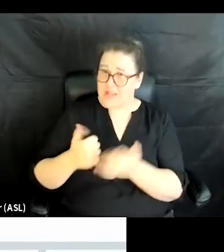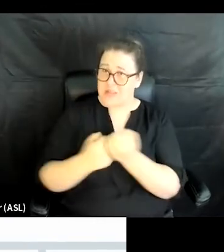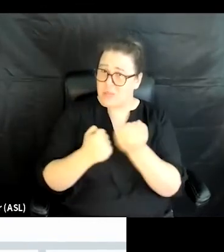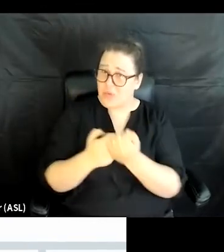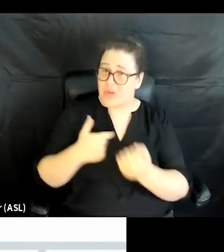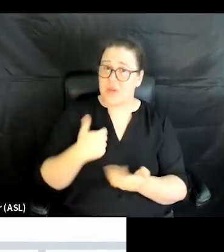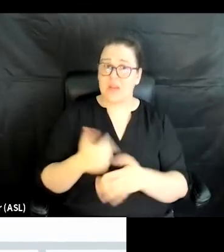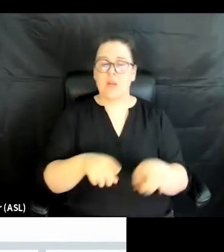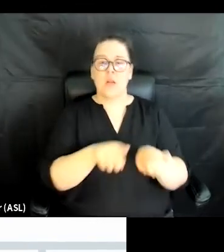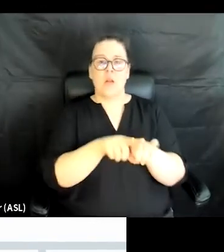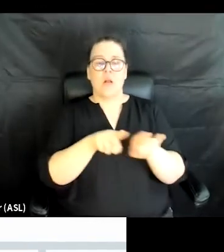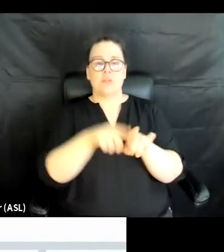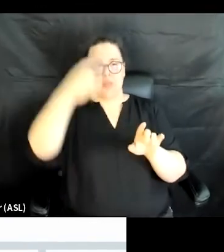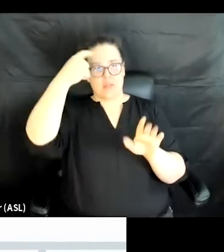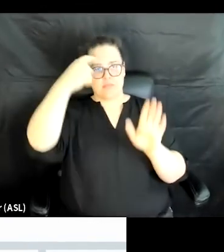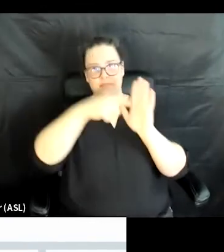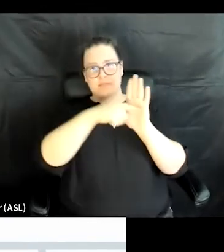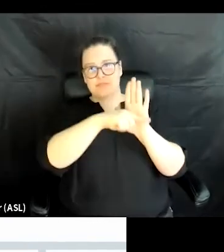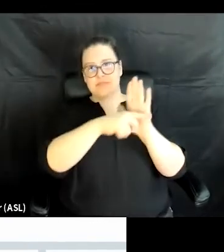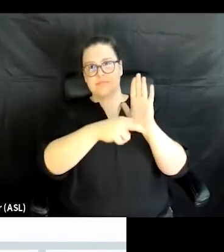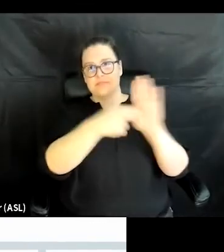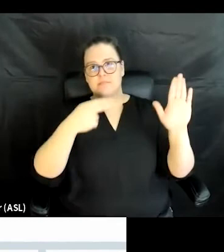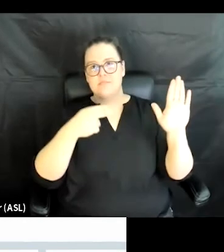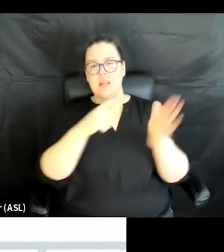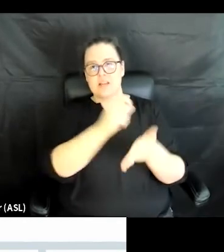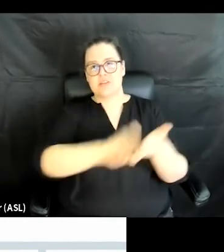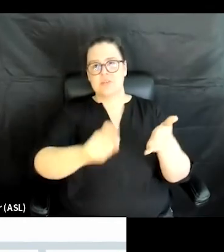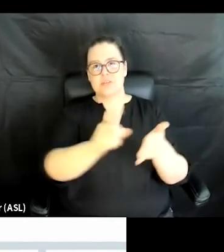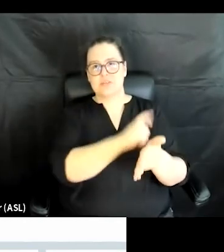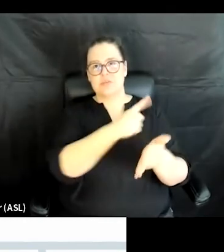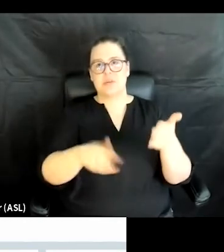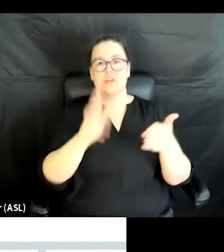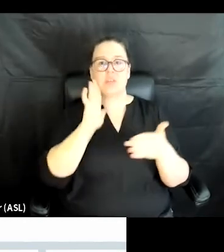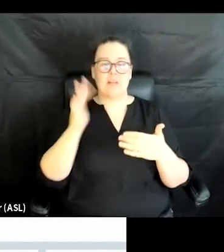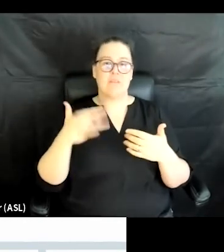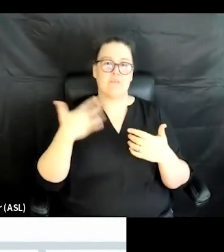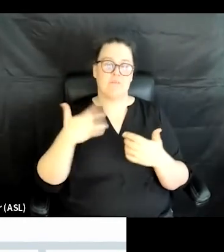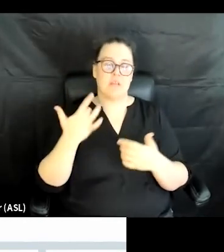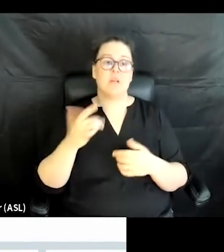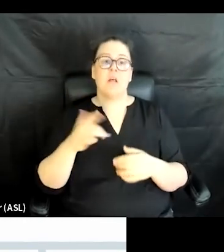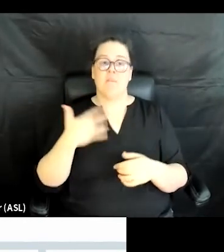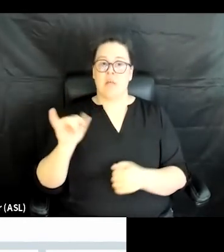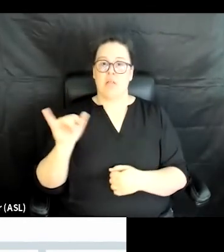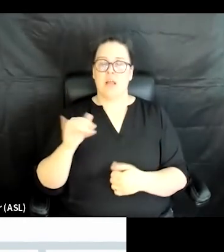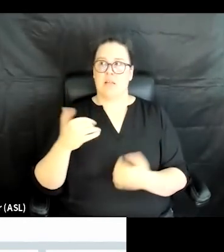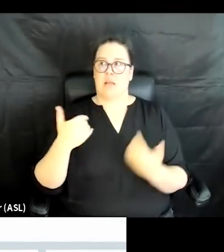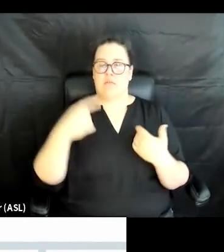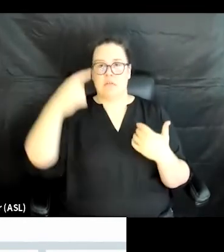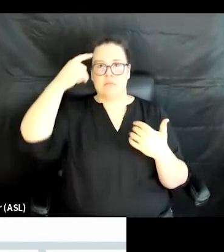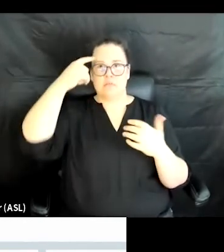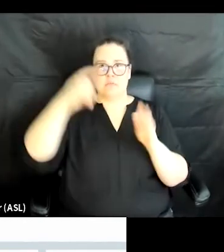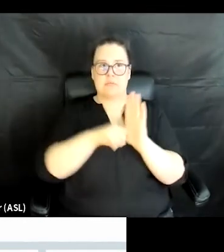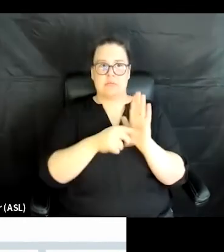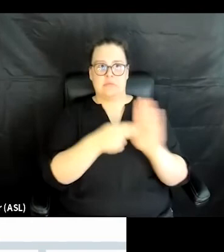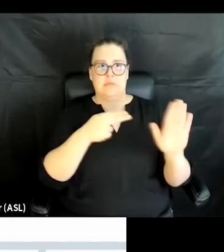the prejudice and the discrimination that they sometimes feel, because they definitely do feel that, there's a stigma associated with